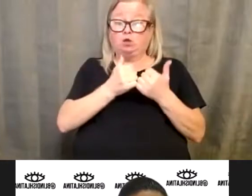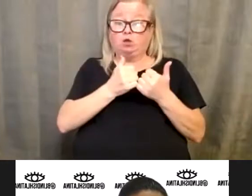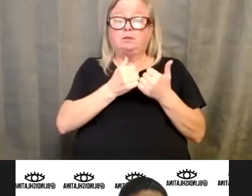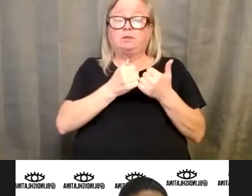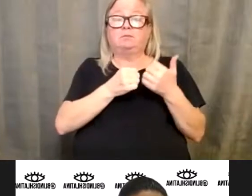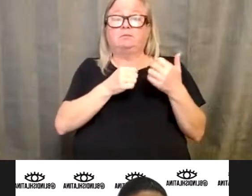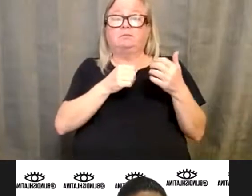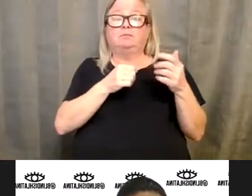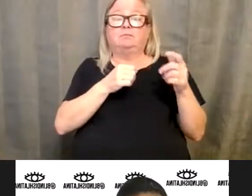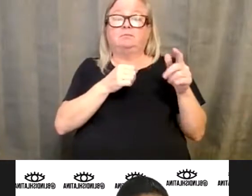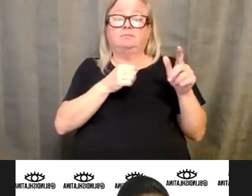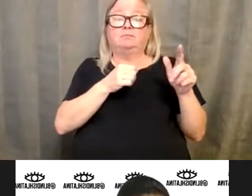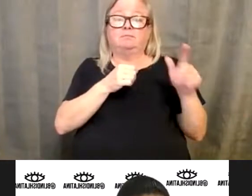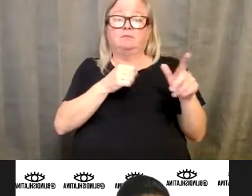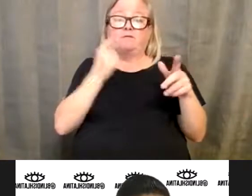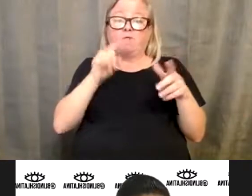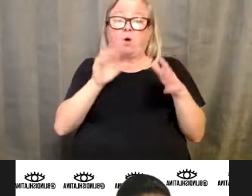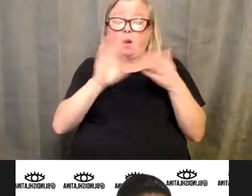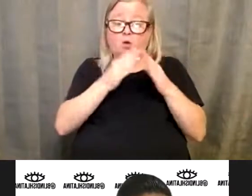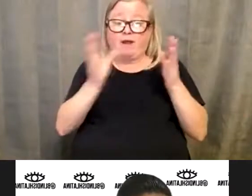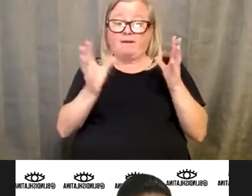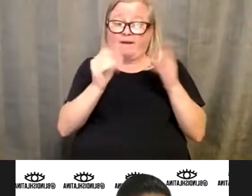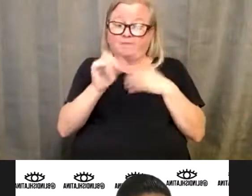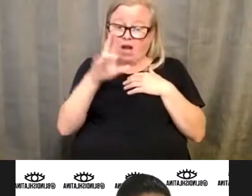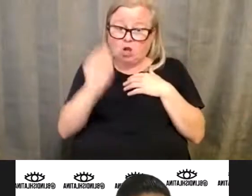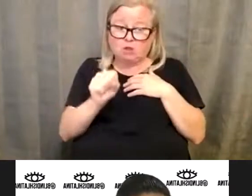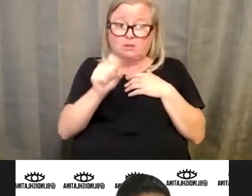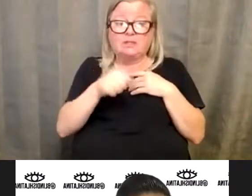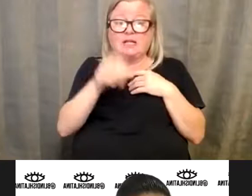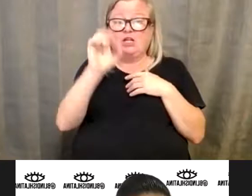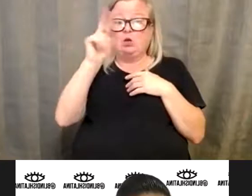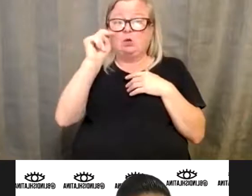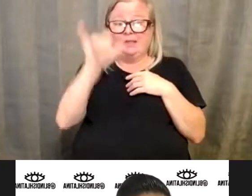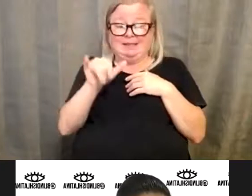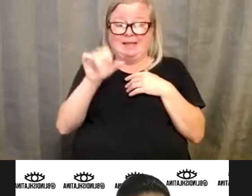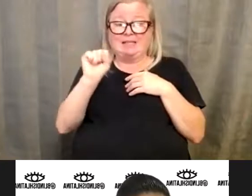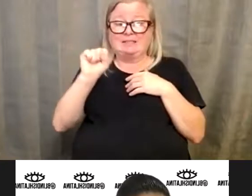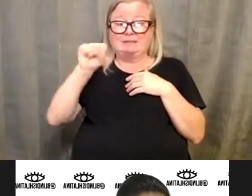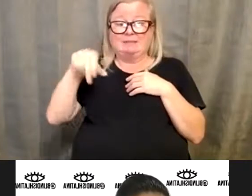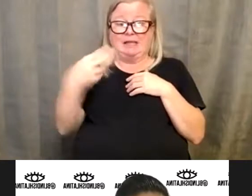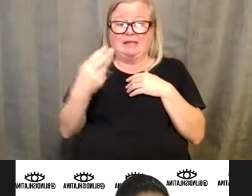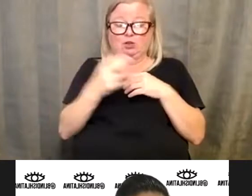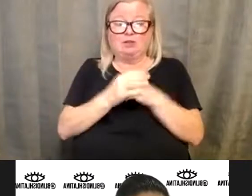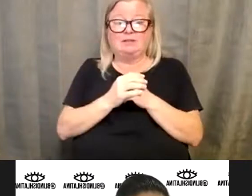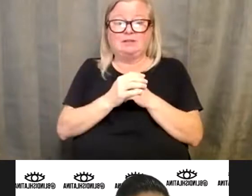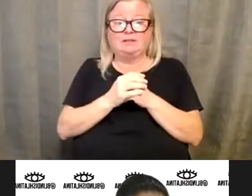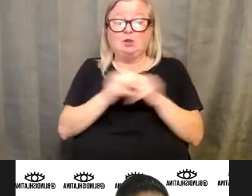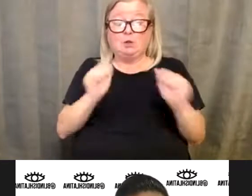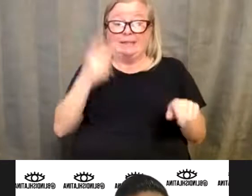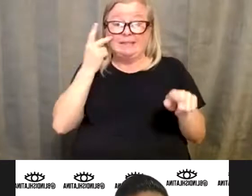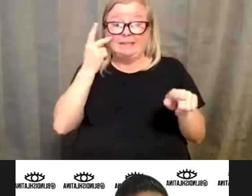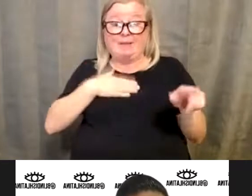School of Public Health and Health Policy, also known as the CUNY SPH, which you see in